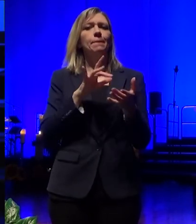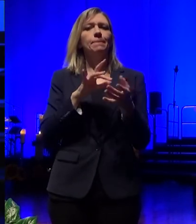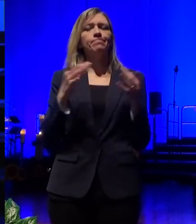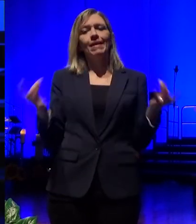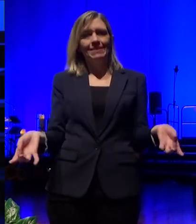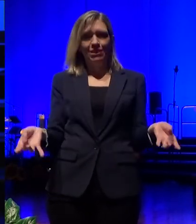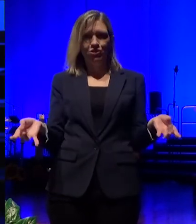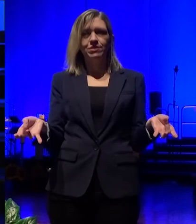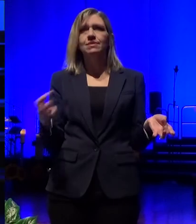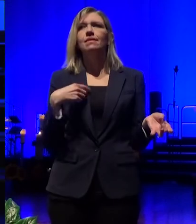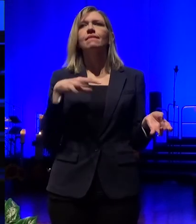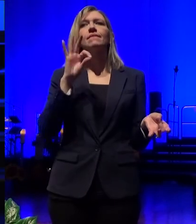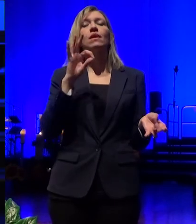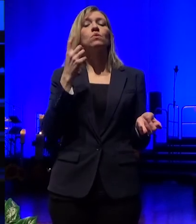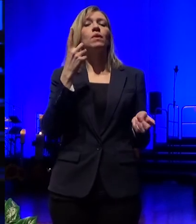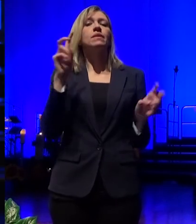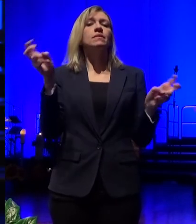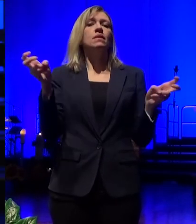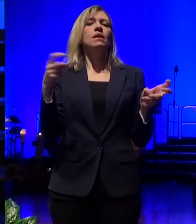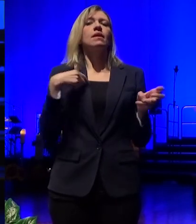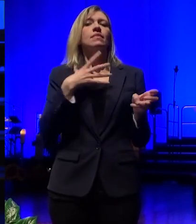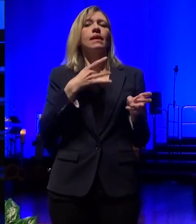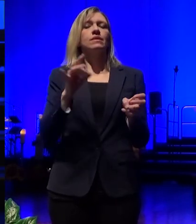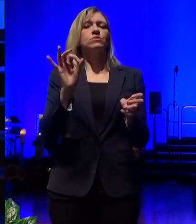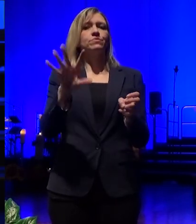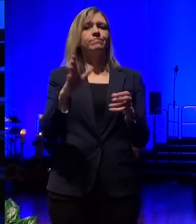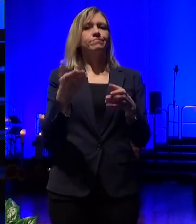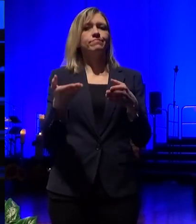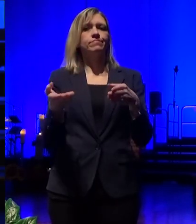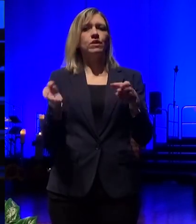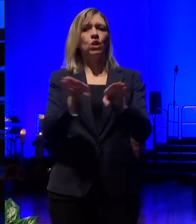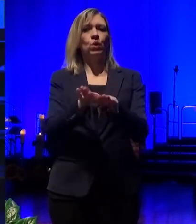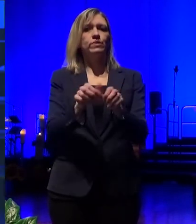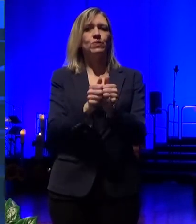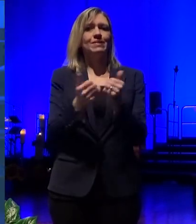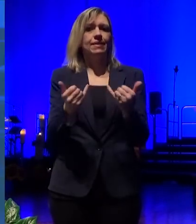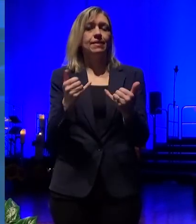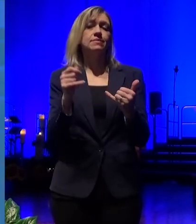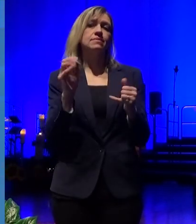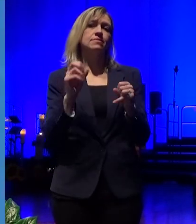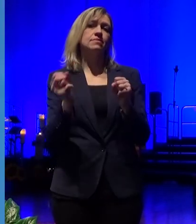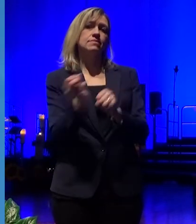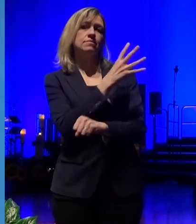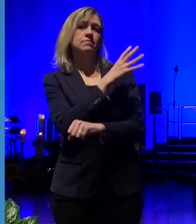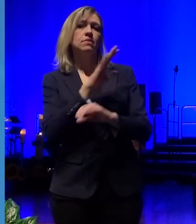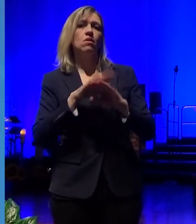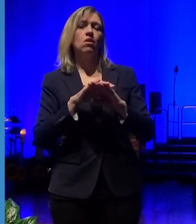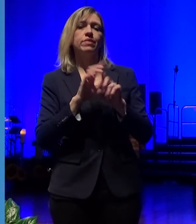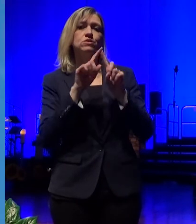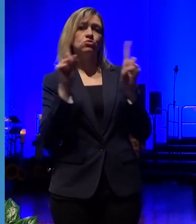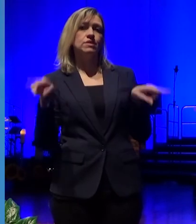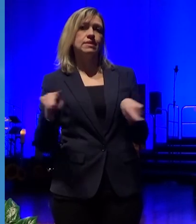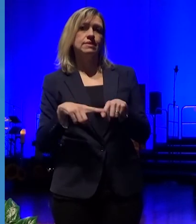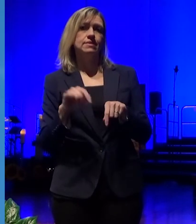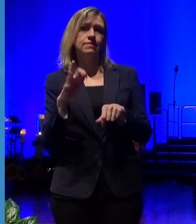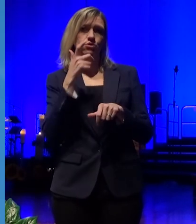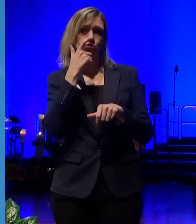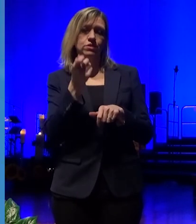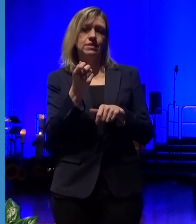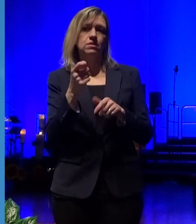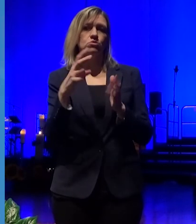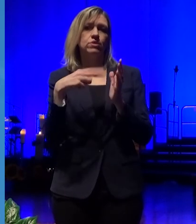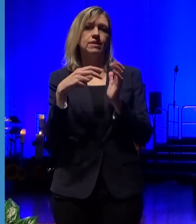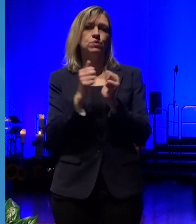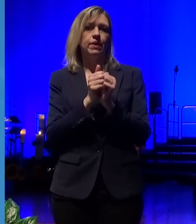found this meditation that I would like to close with today. It's up on the screen. If you want to read along with me,